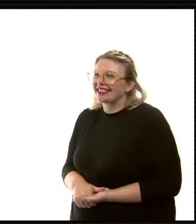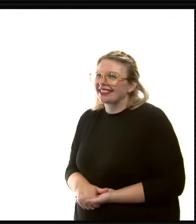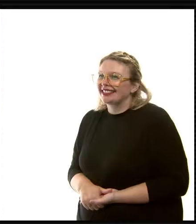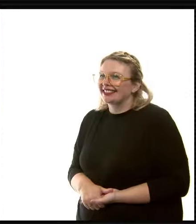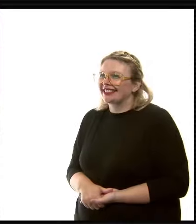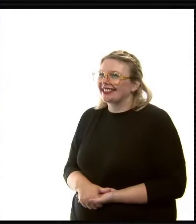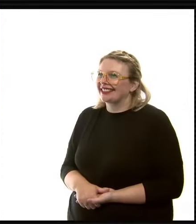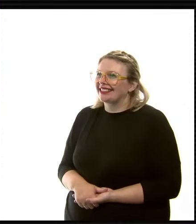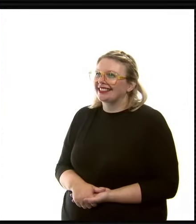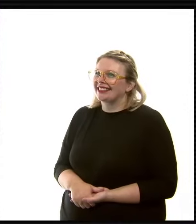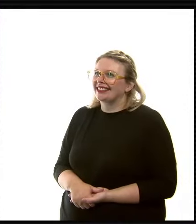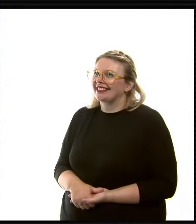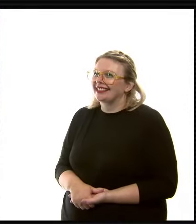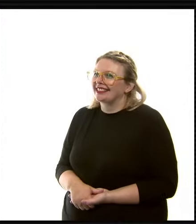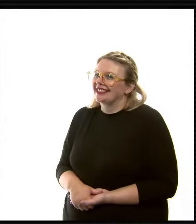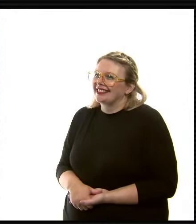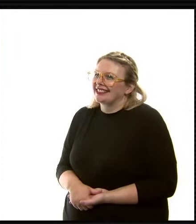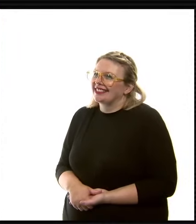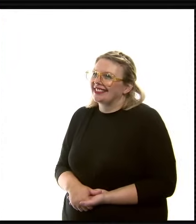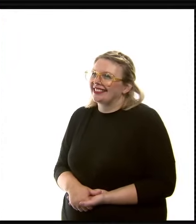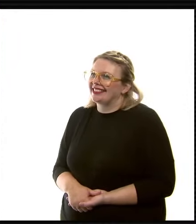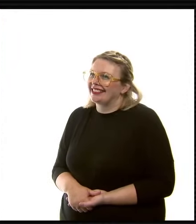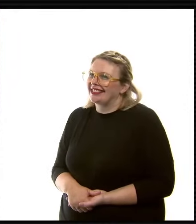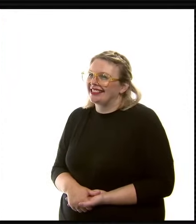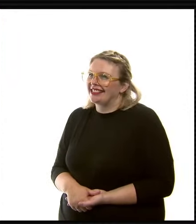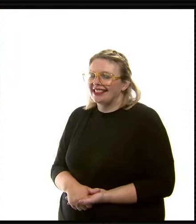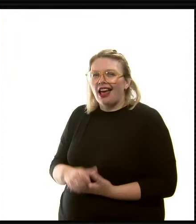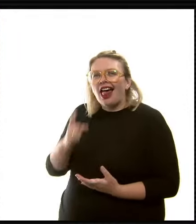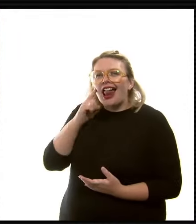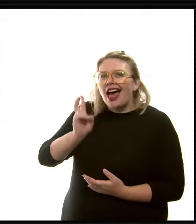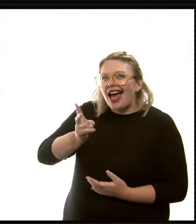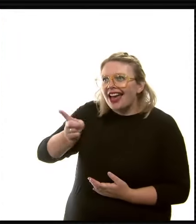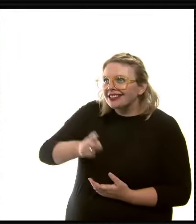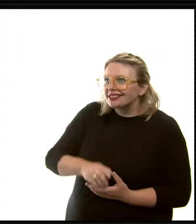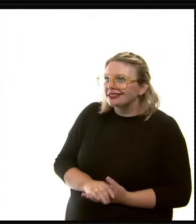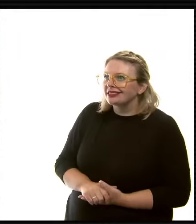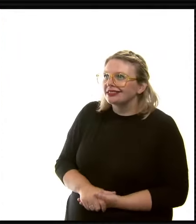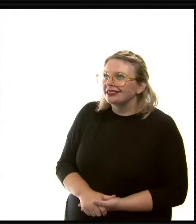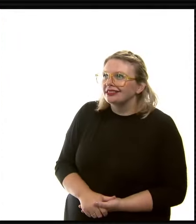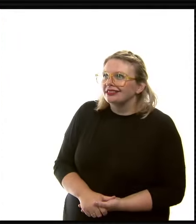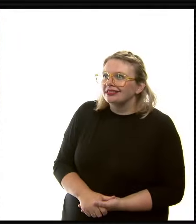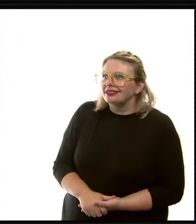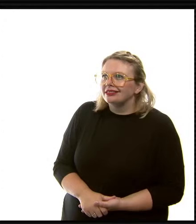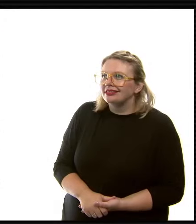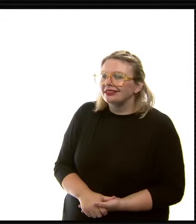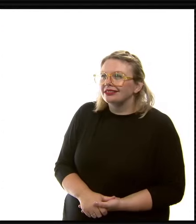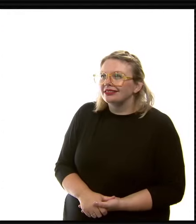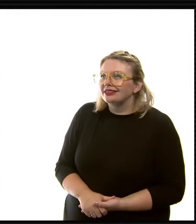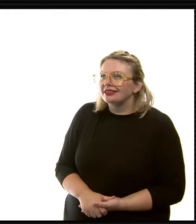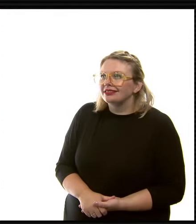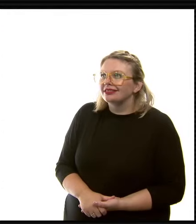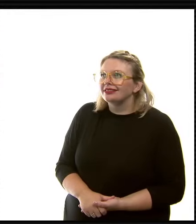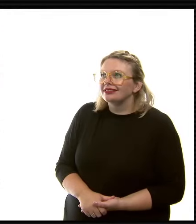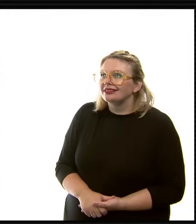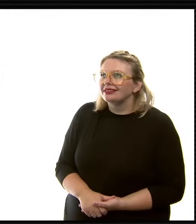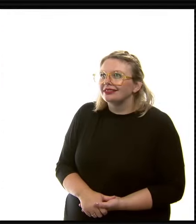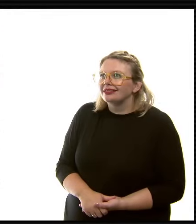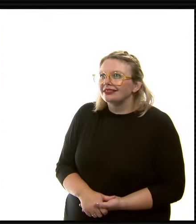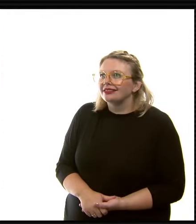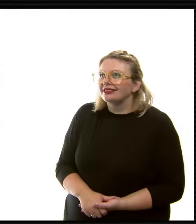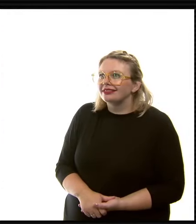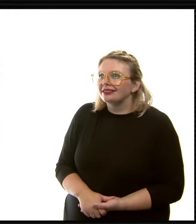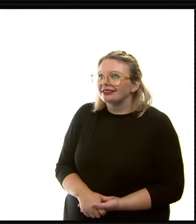She even got over the duck. Let's see the replay of that. Look at this. That could not have gone